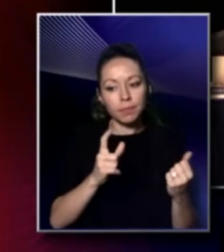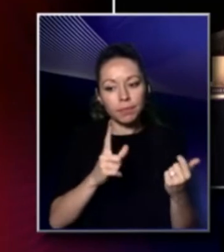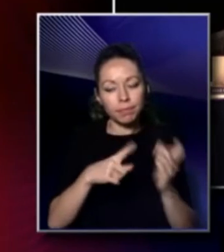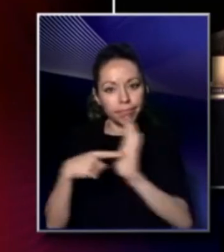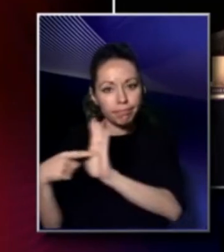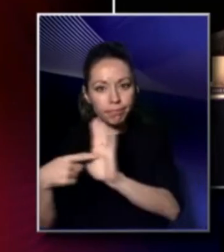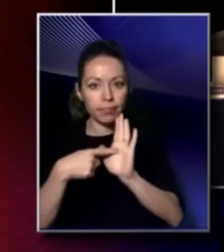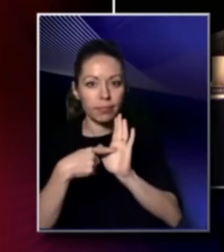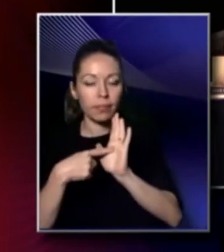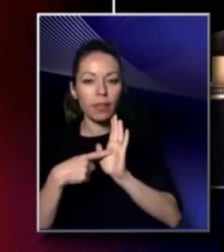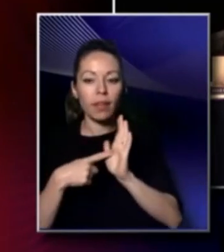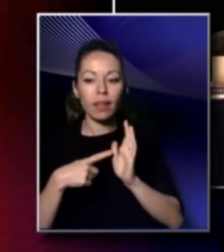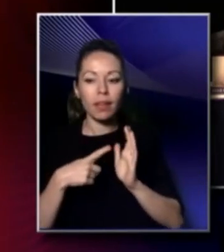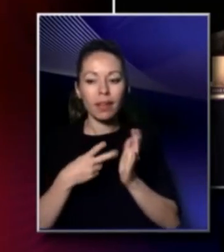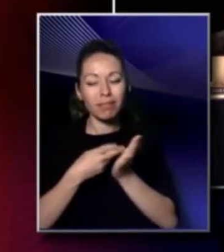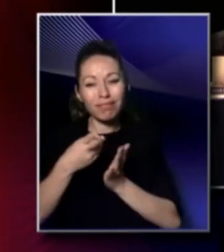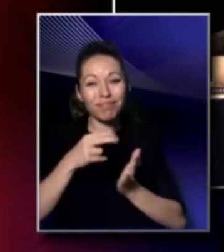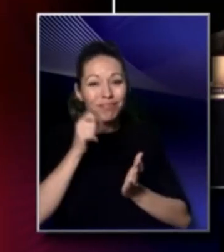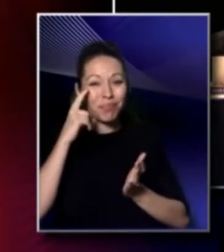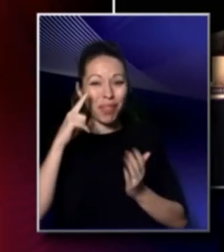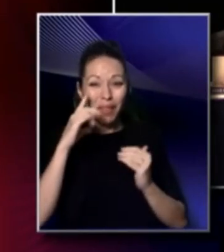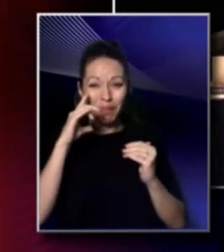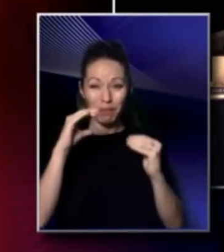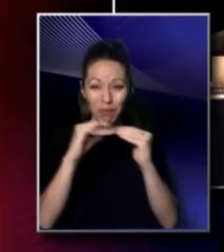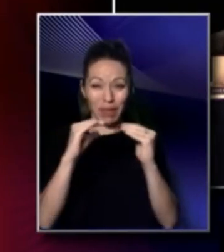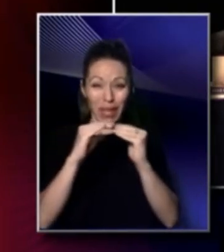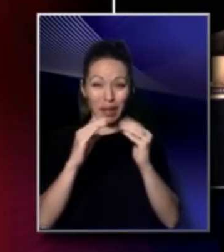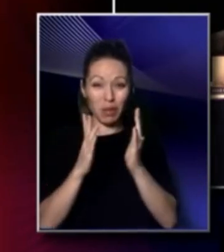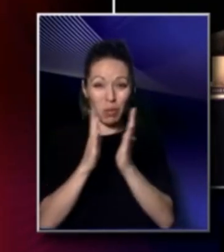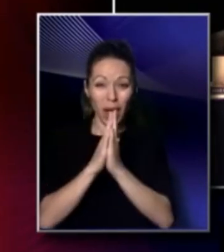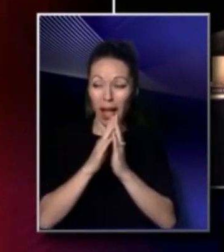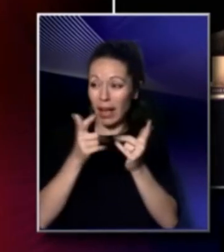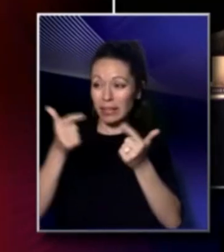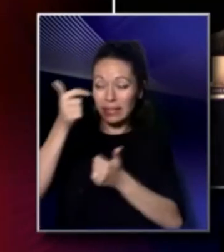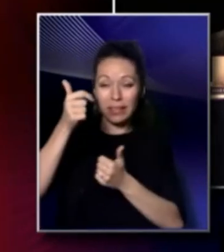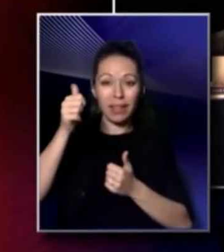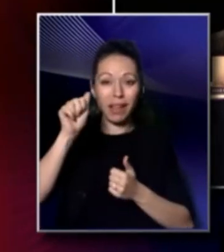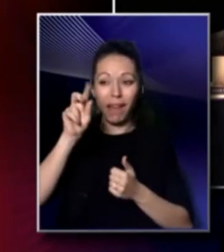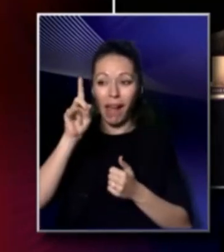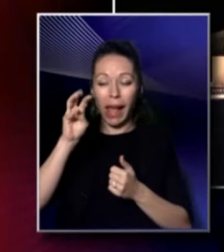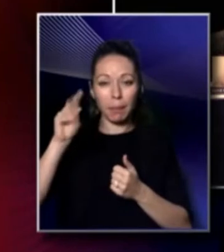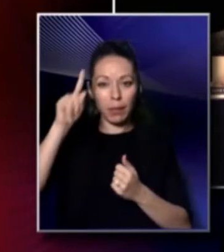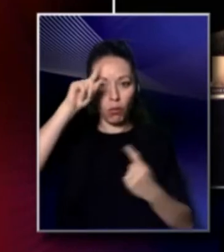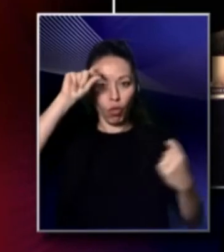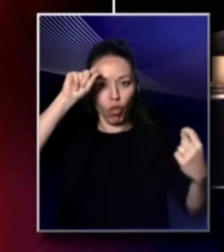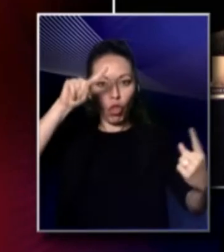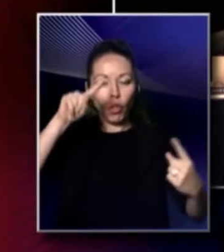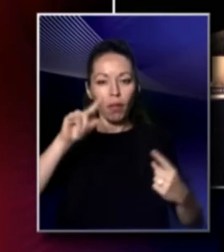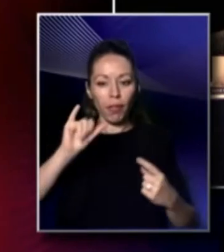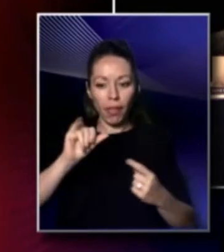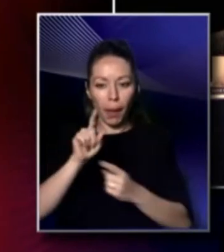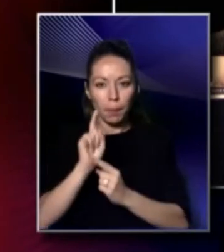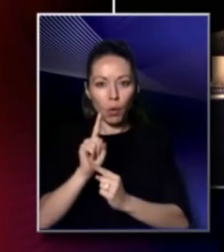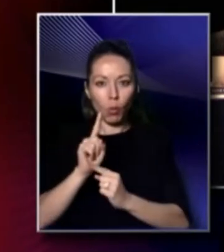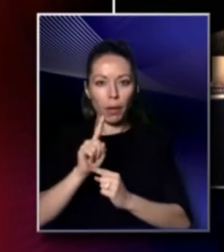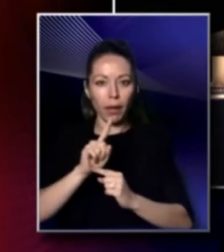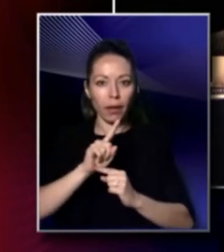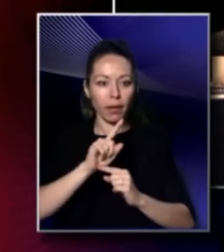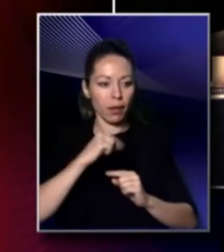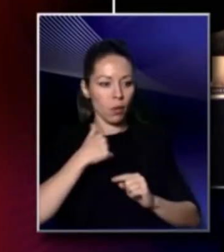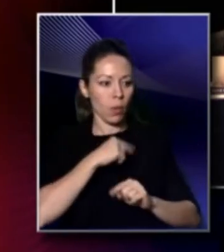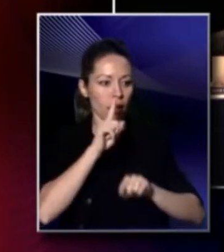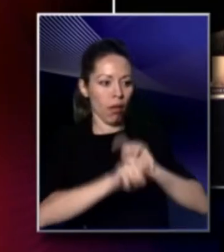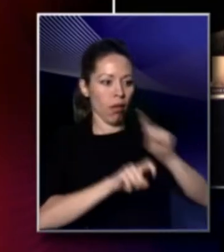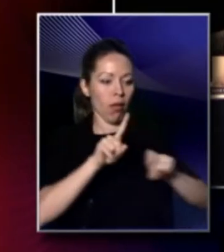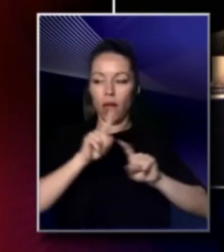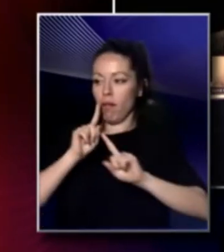I don't think it's necessarily fair to expect the administration to have ESP and know what we're going to ask. So the point of this committee would